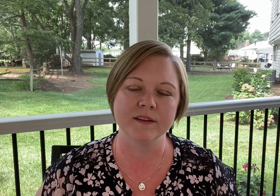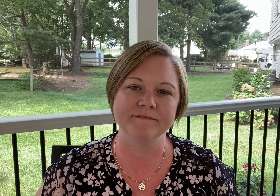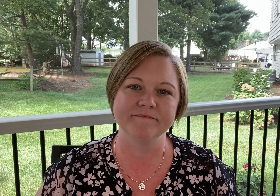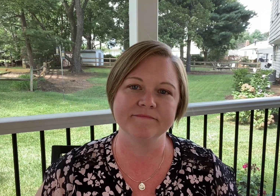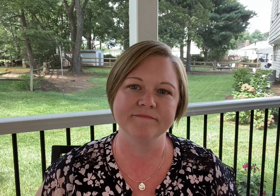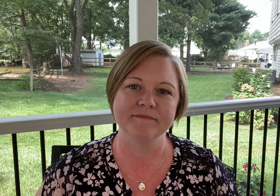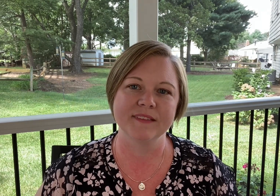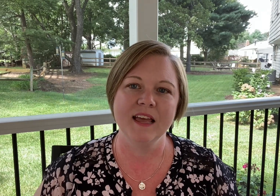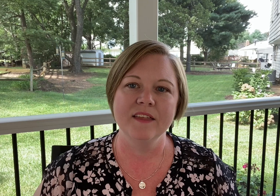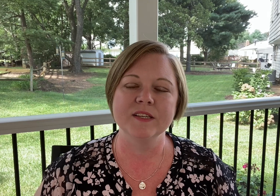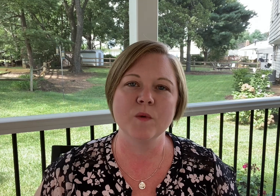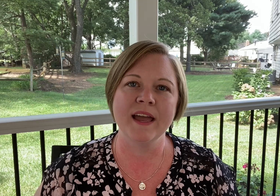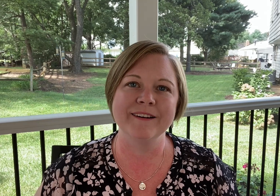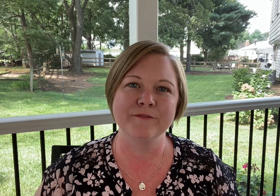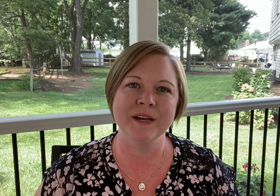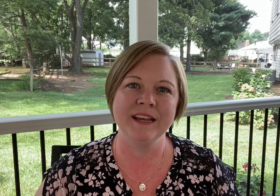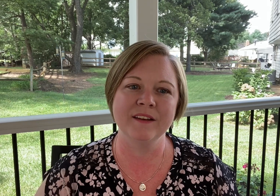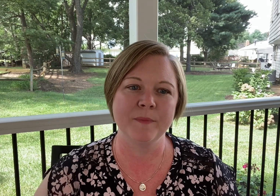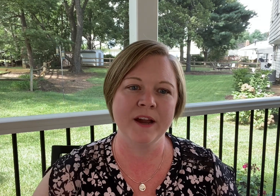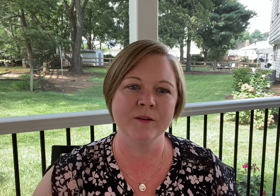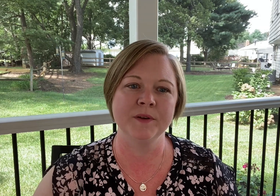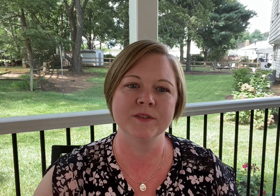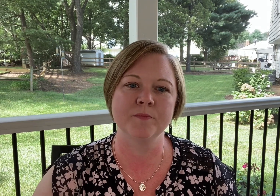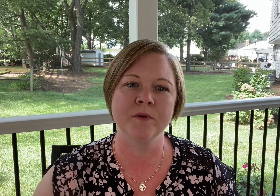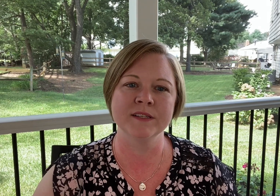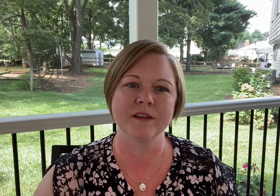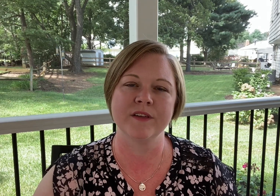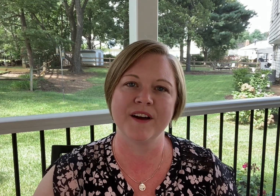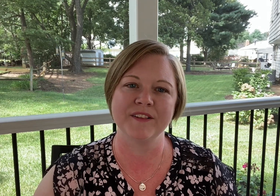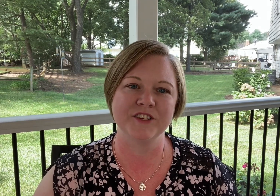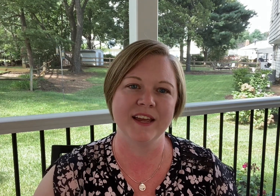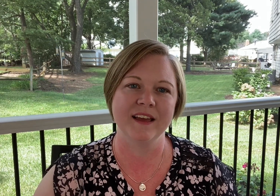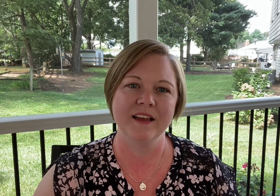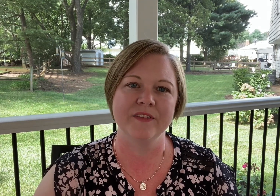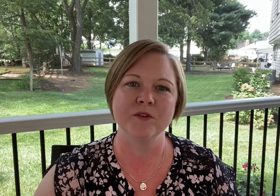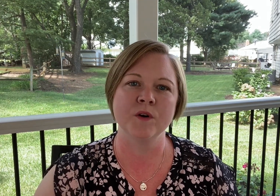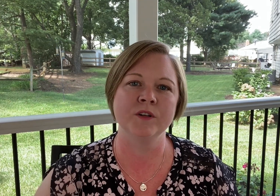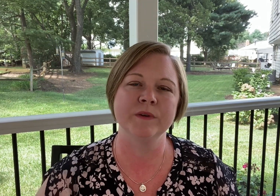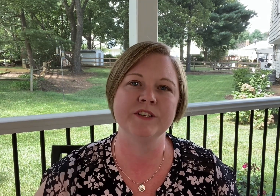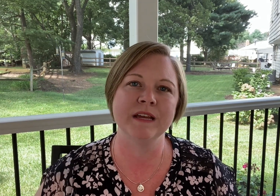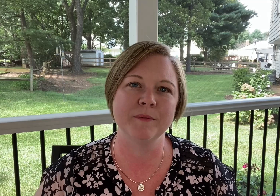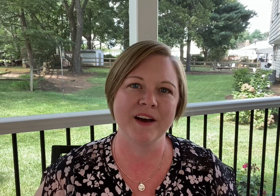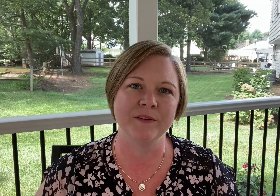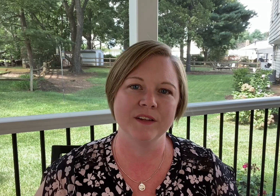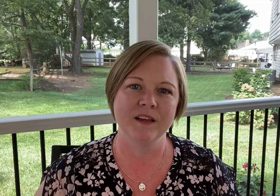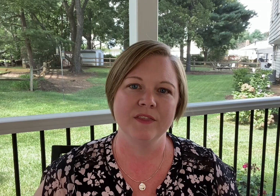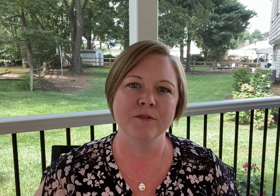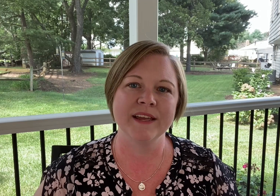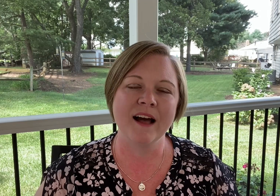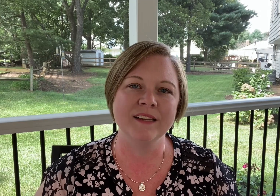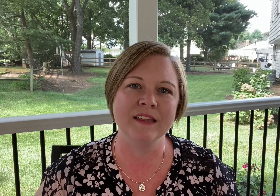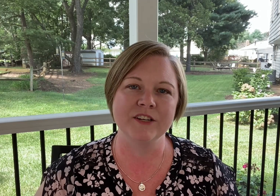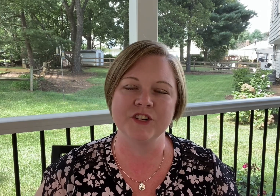worth. This way of reading the parable supports the theology that the world we dream about,